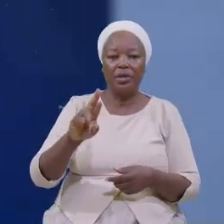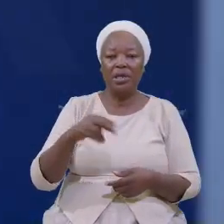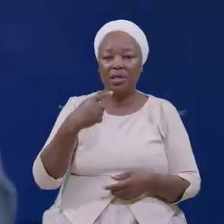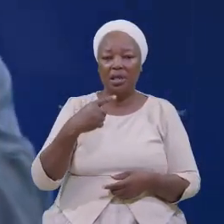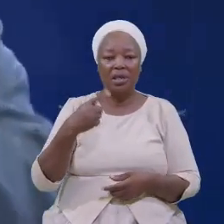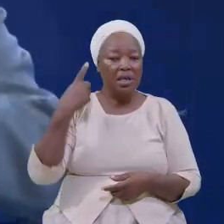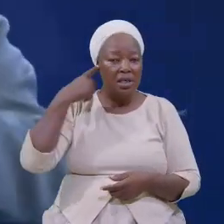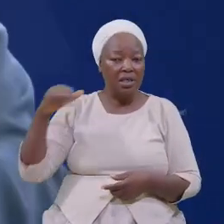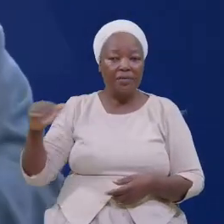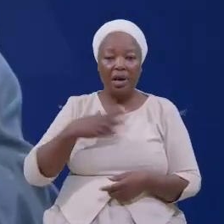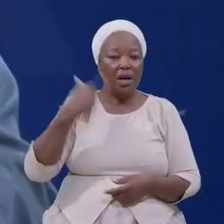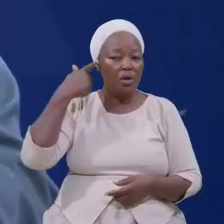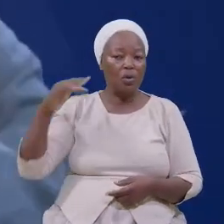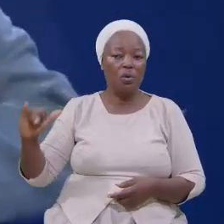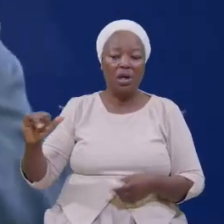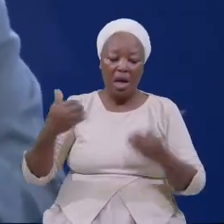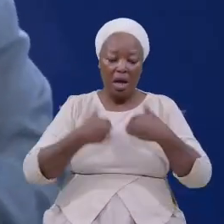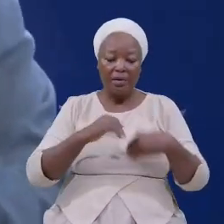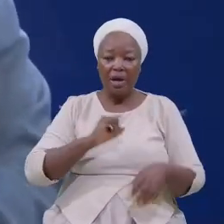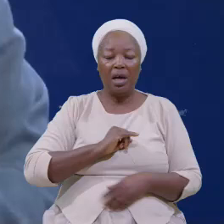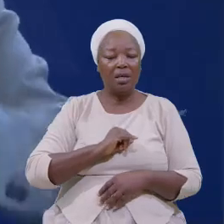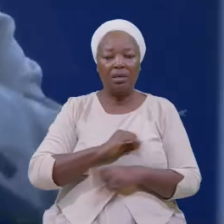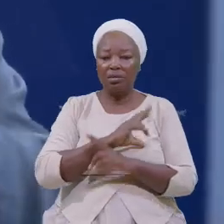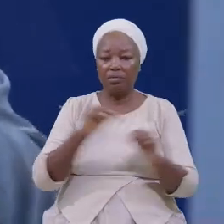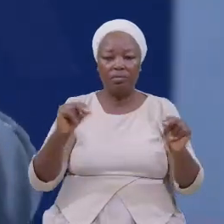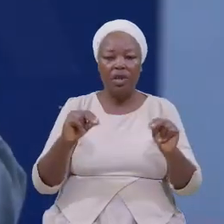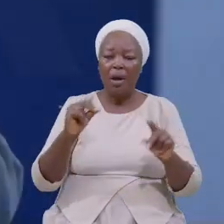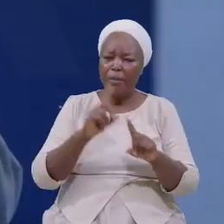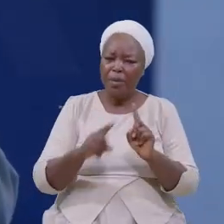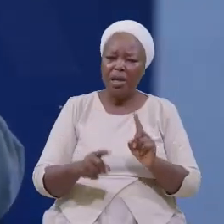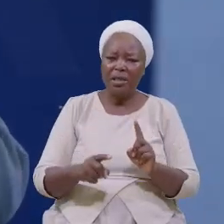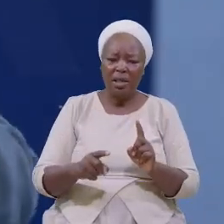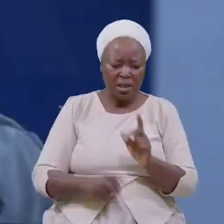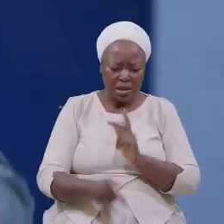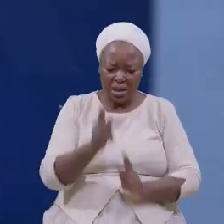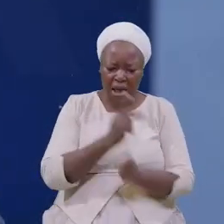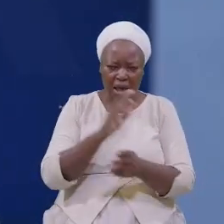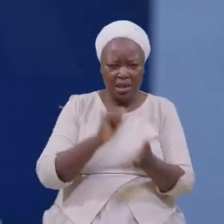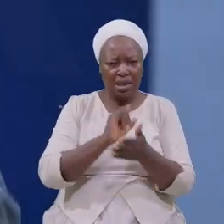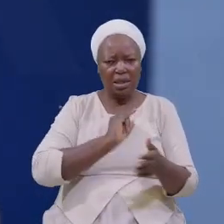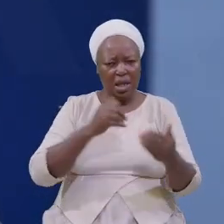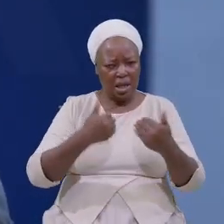and gold have I none, but such as I have.